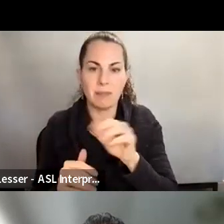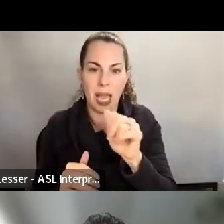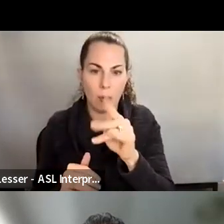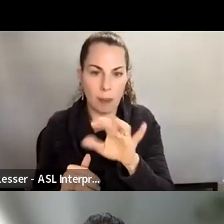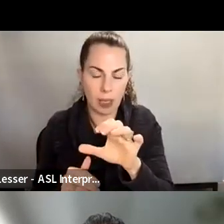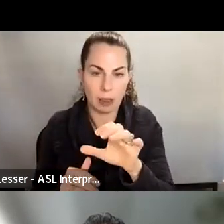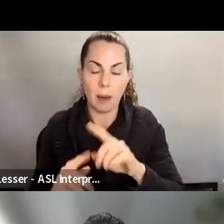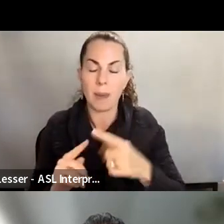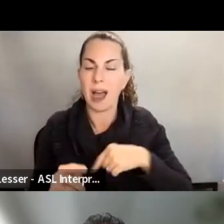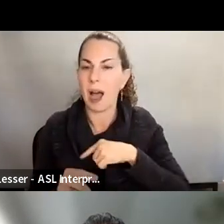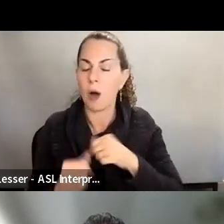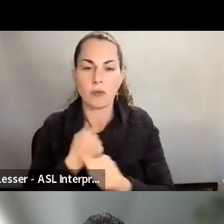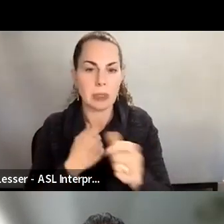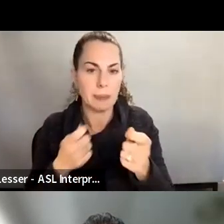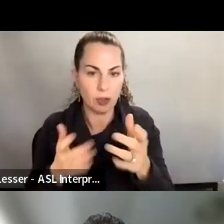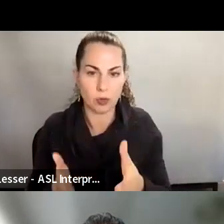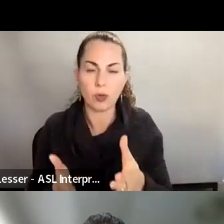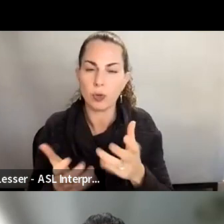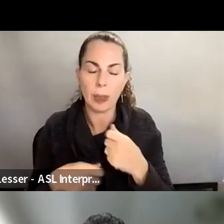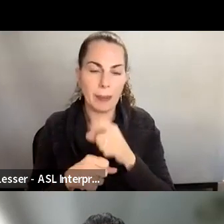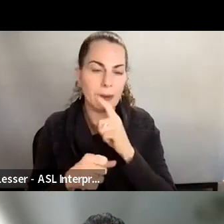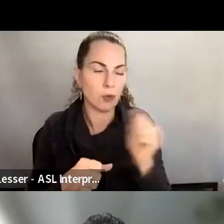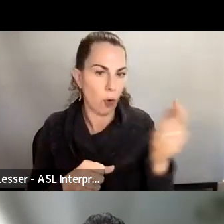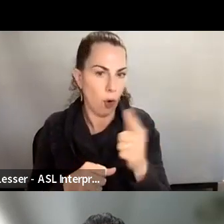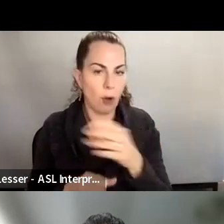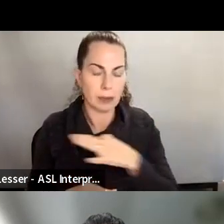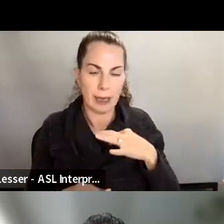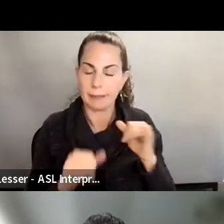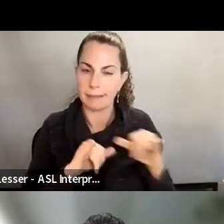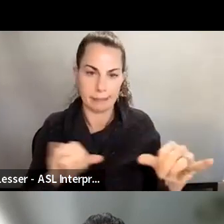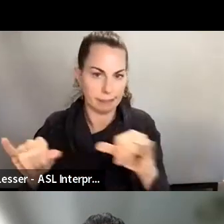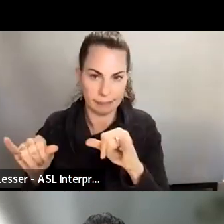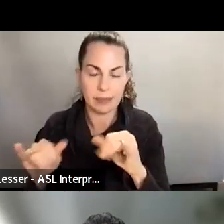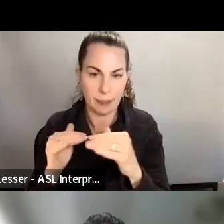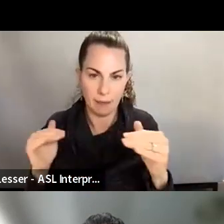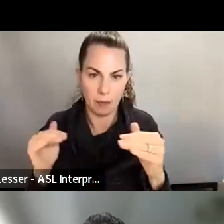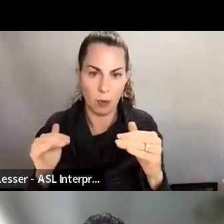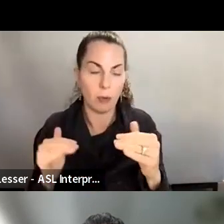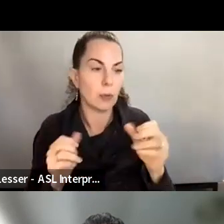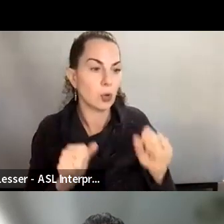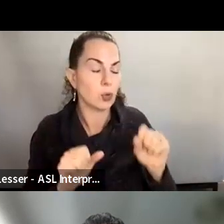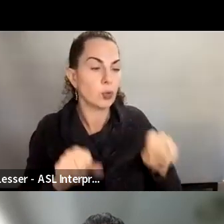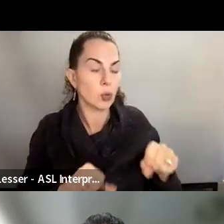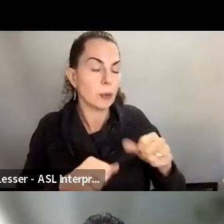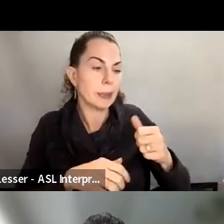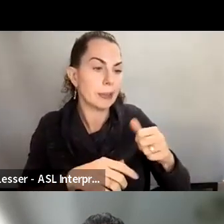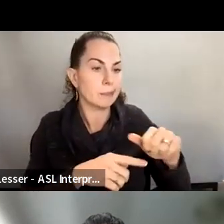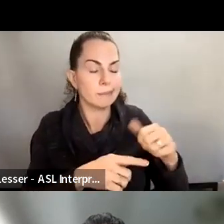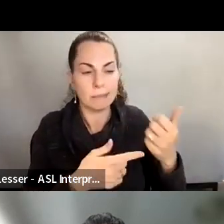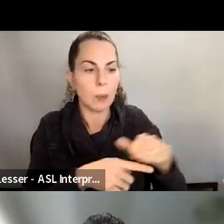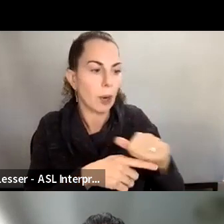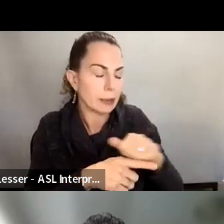strongly that they just wanted to hold everybody to the same level, because you could have been practicing in a state